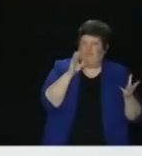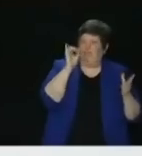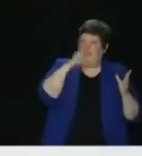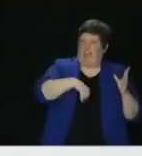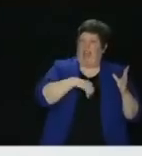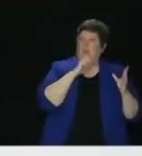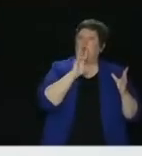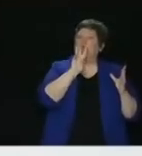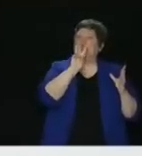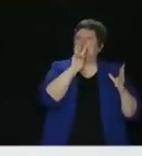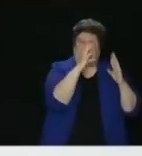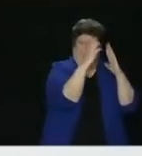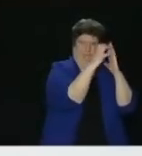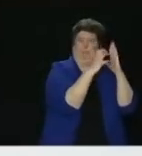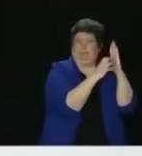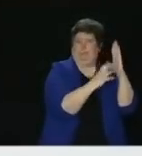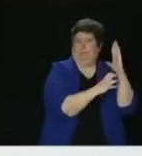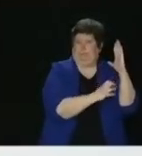ability